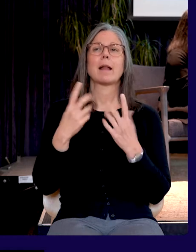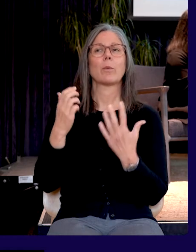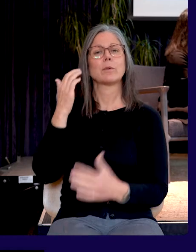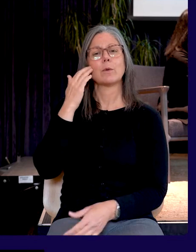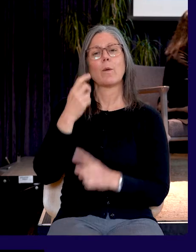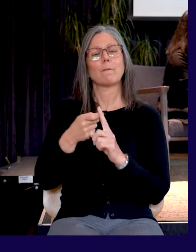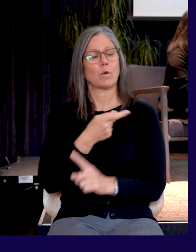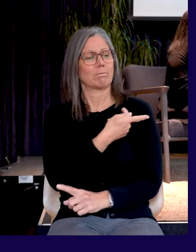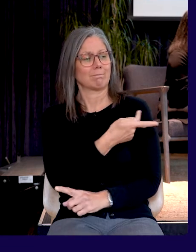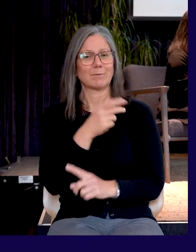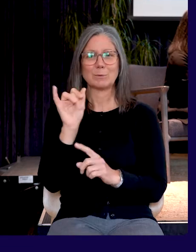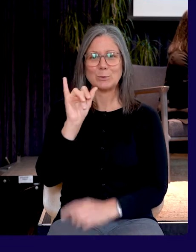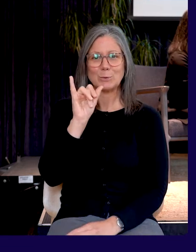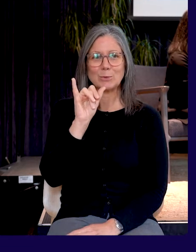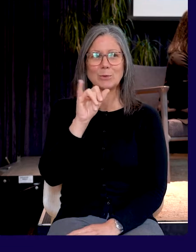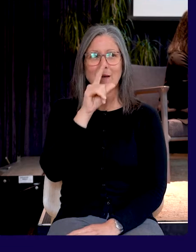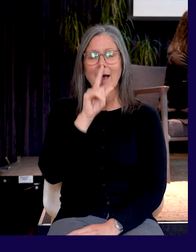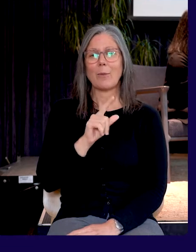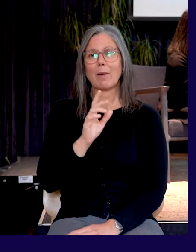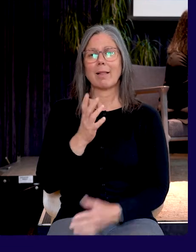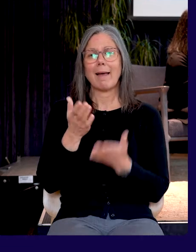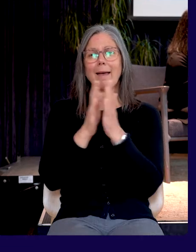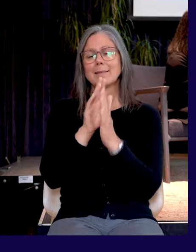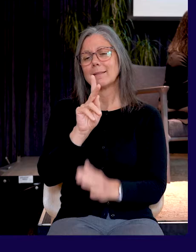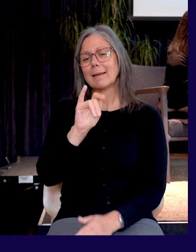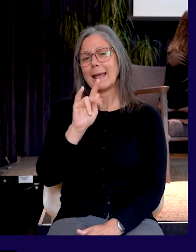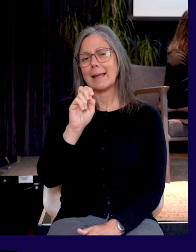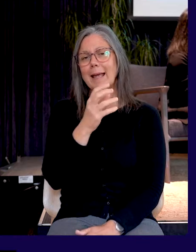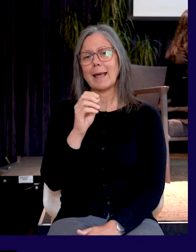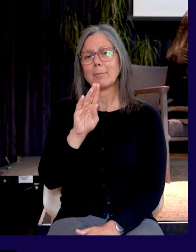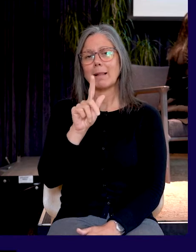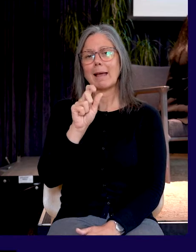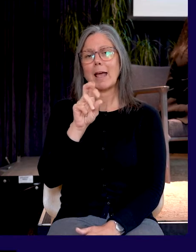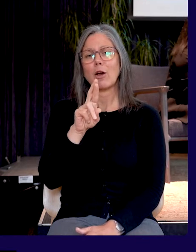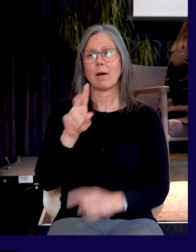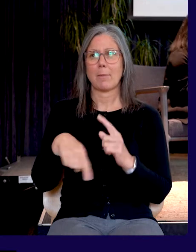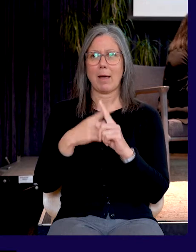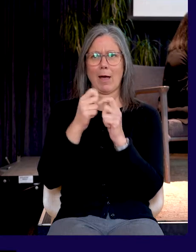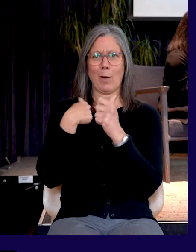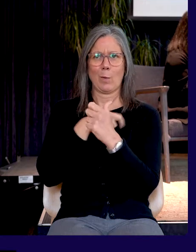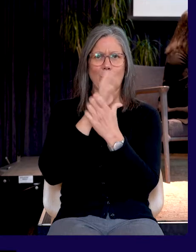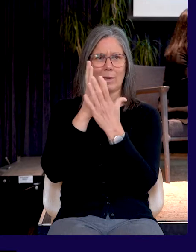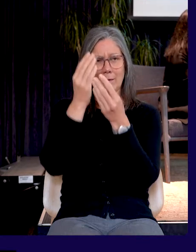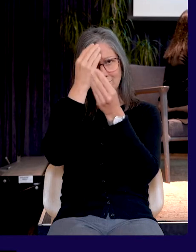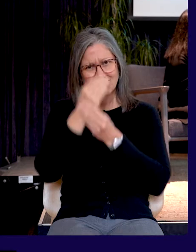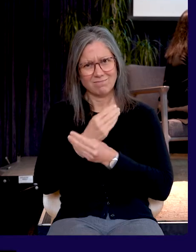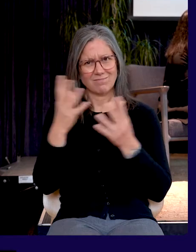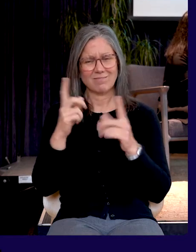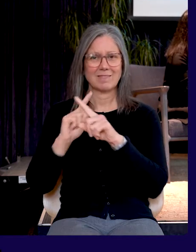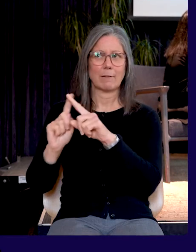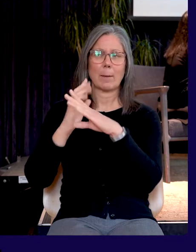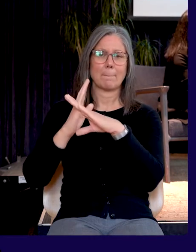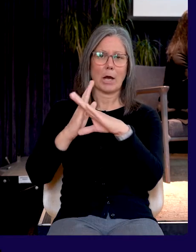hear from the rest of the panel. And I'll throw to Katie and Blair on how we break through on various